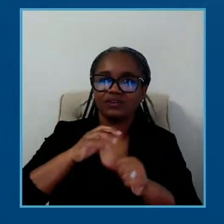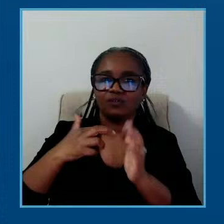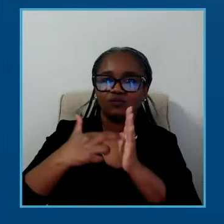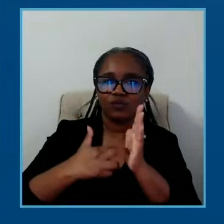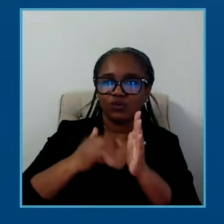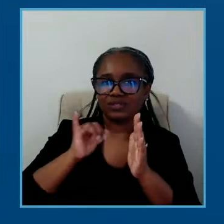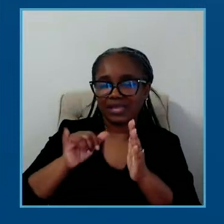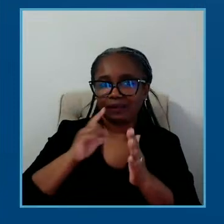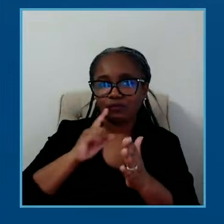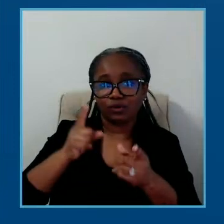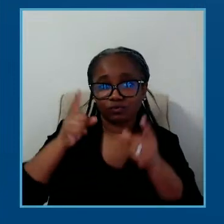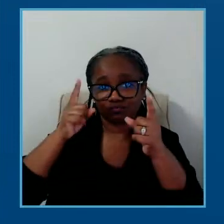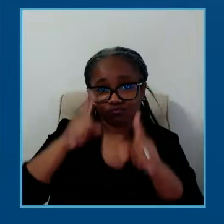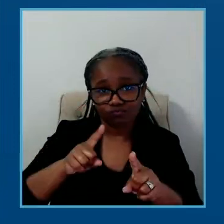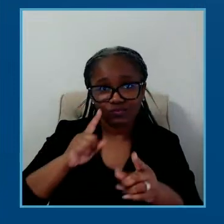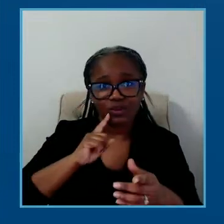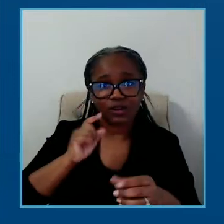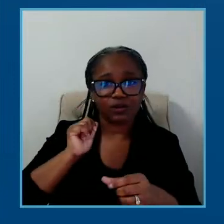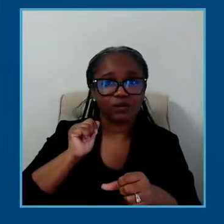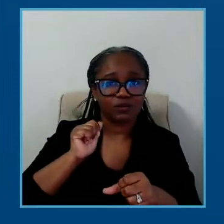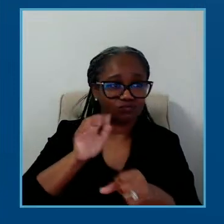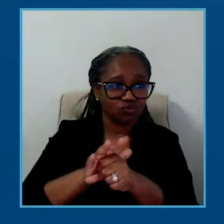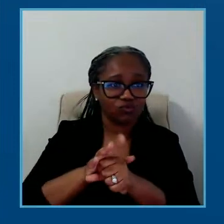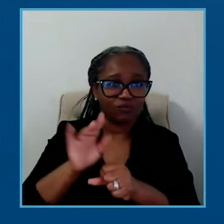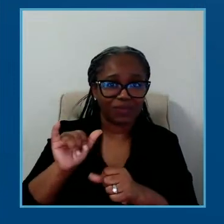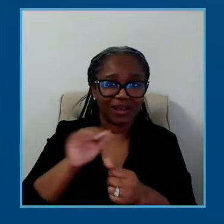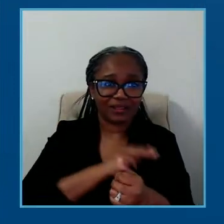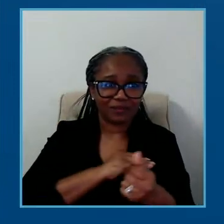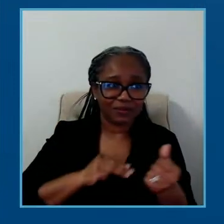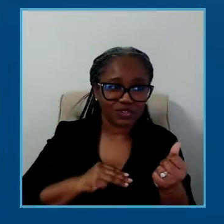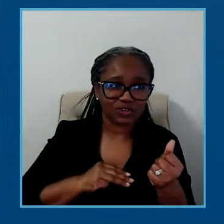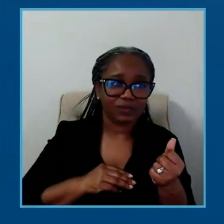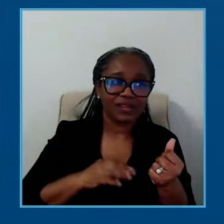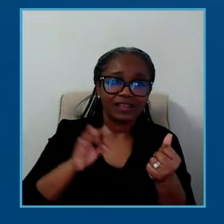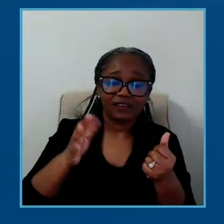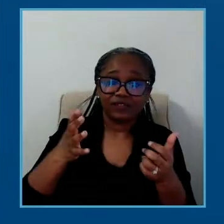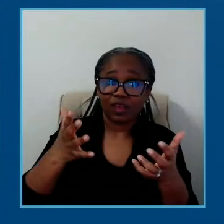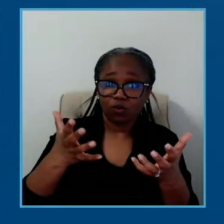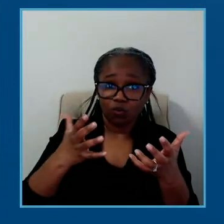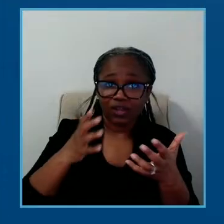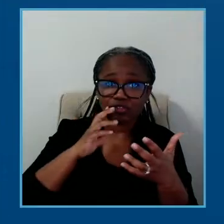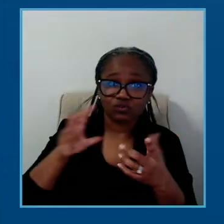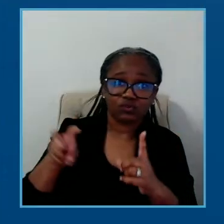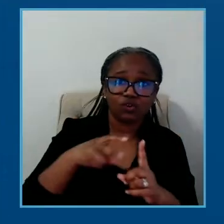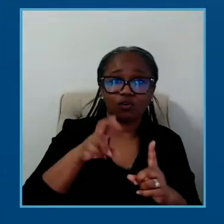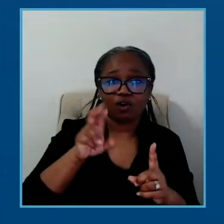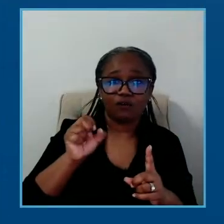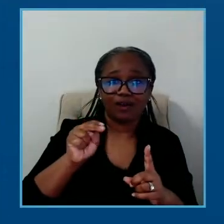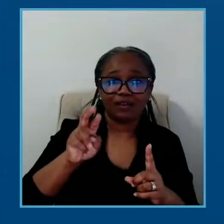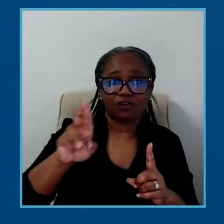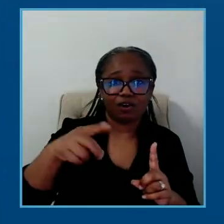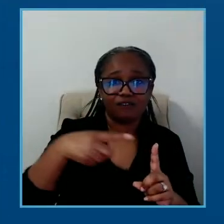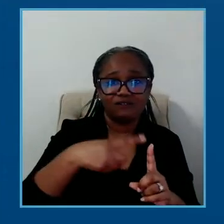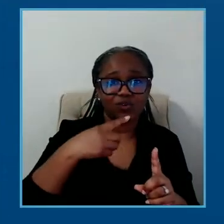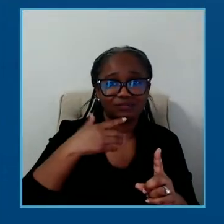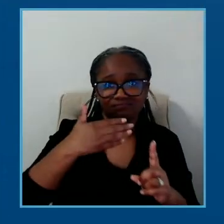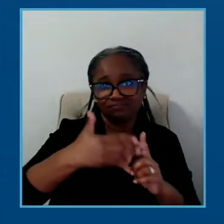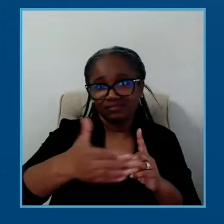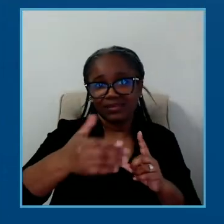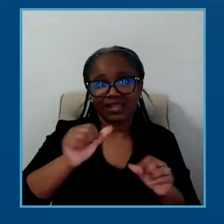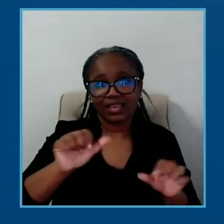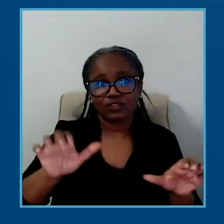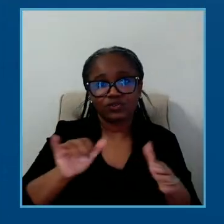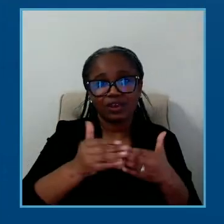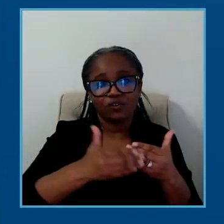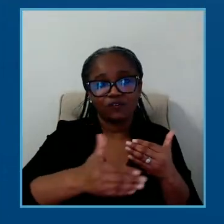parliamentary law, if that's what the organization decides to do and conduct its election in that manner. Siebold also makes an